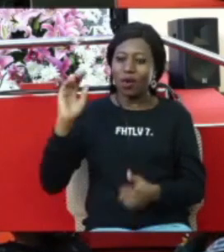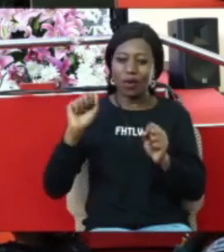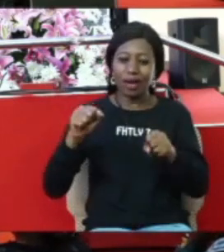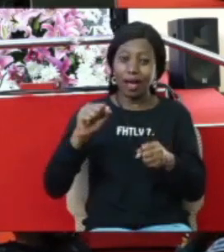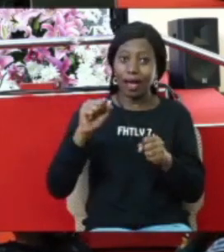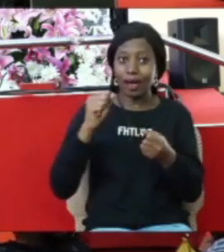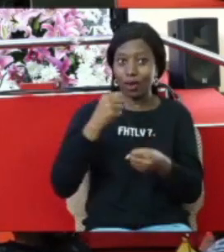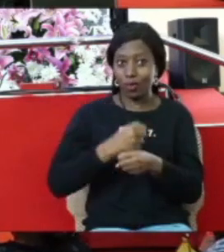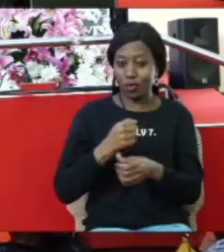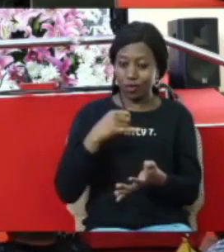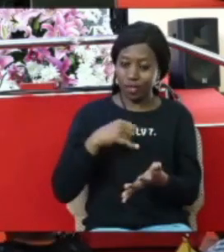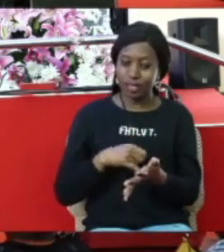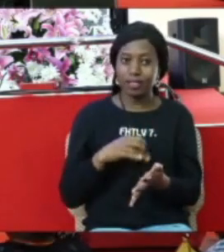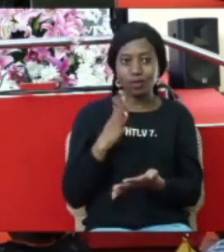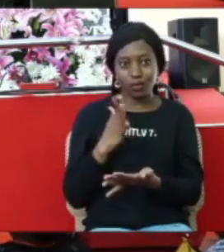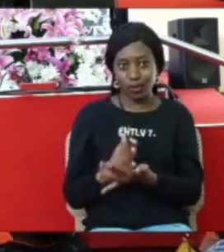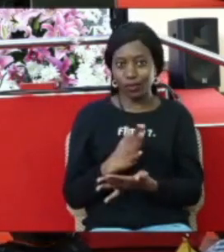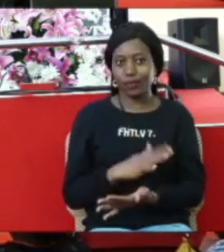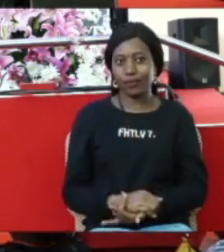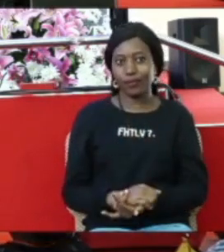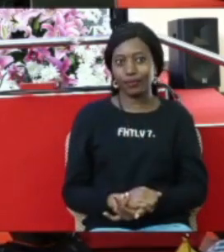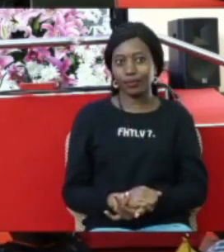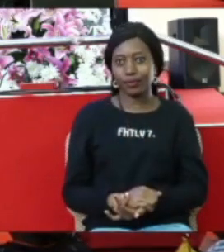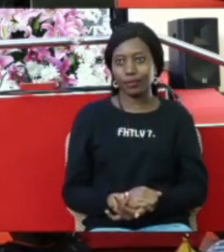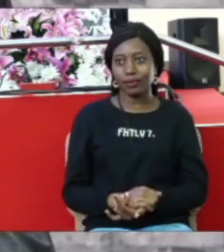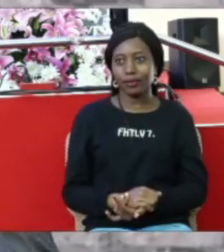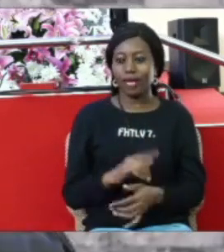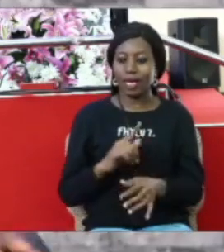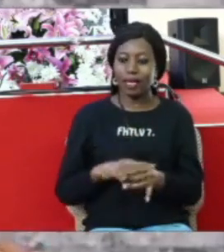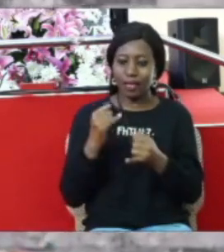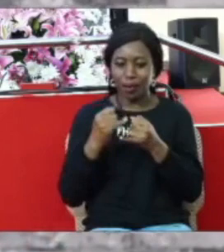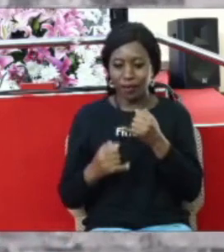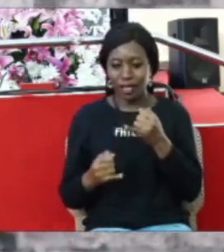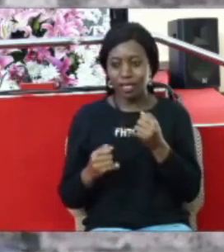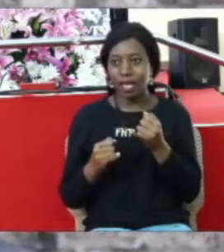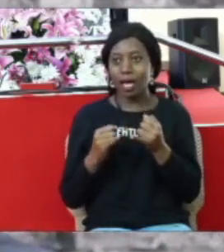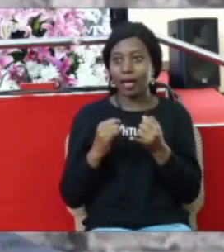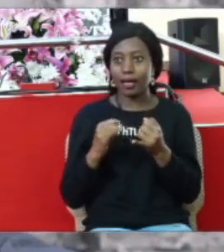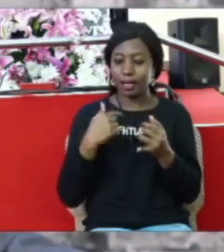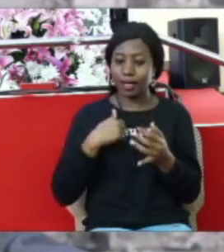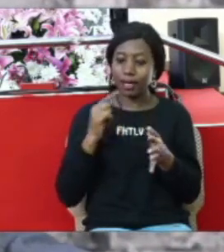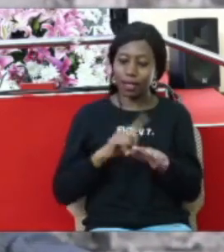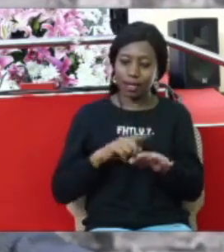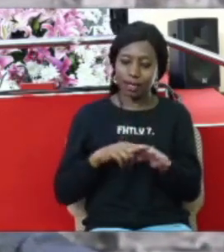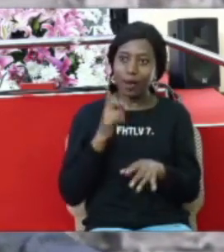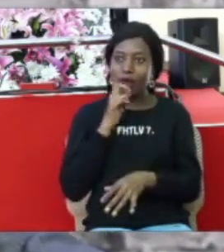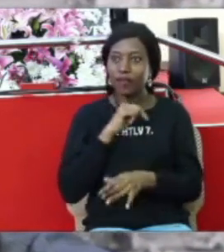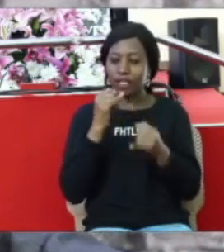we need is faith in him. When we finished our last meeting in Mombasa, he said, you,